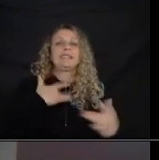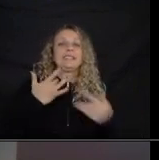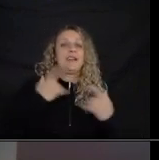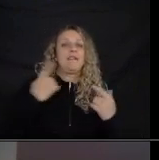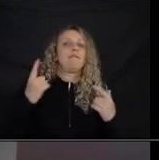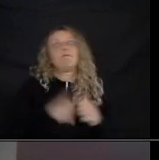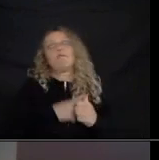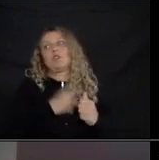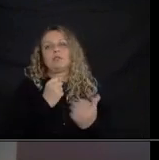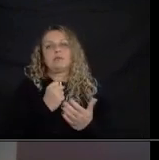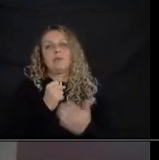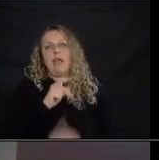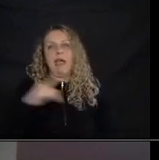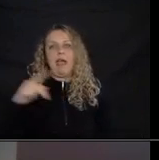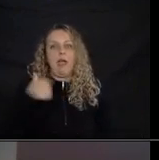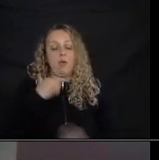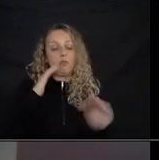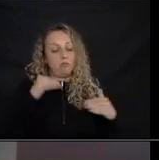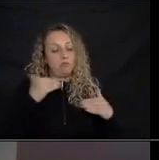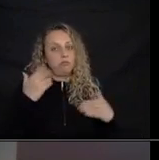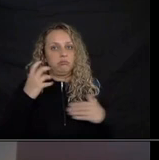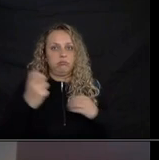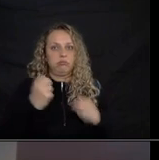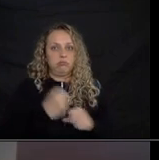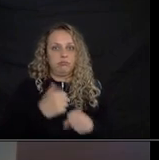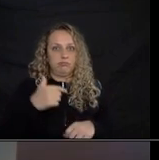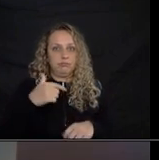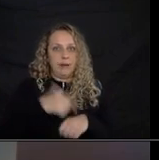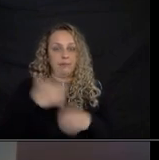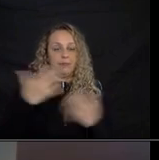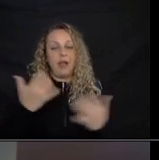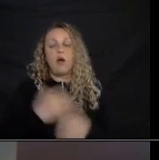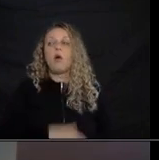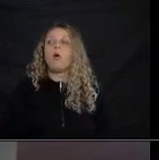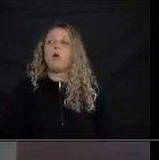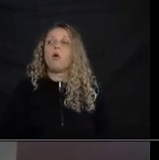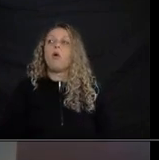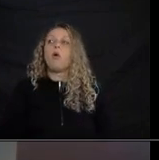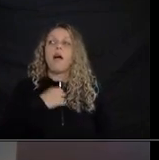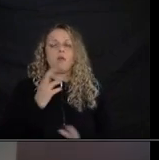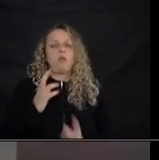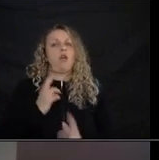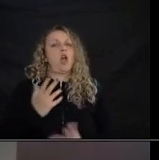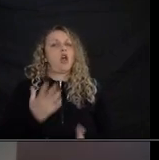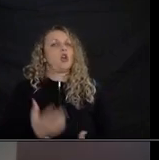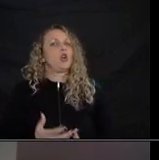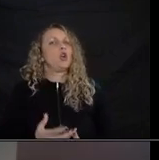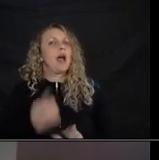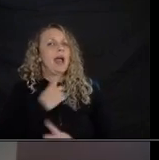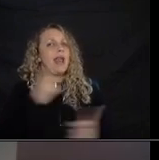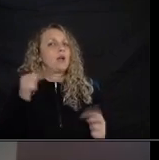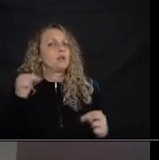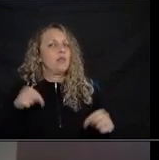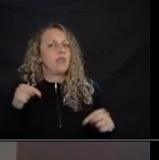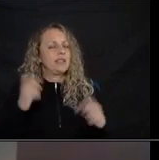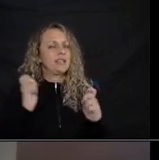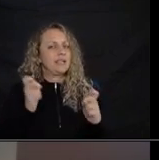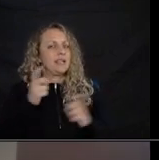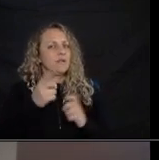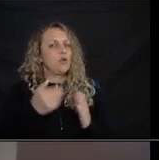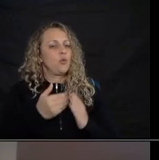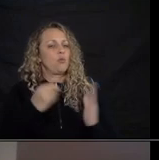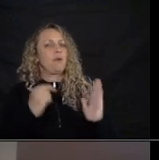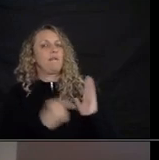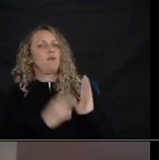app. We've been working on this for quite some time now, and I get the honor of actually announcing this and giving you a preview